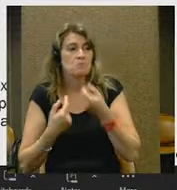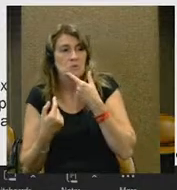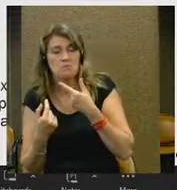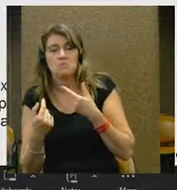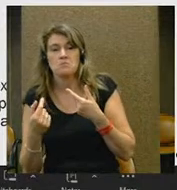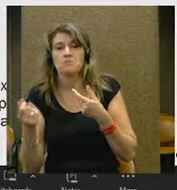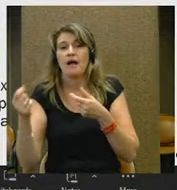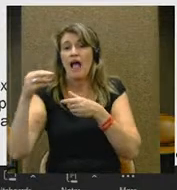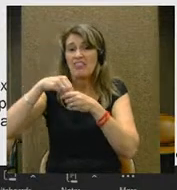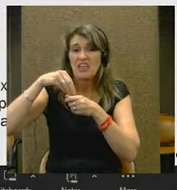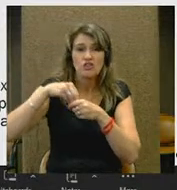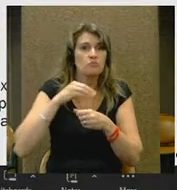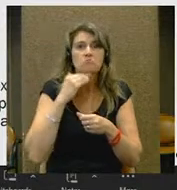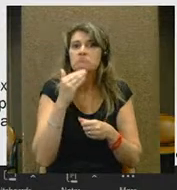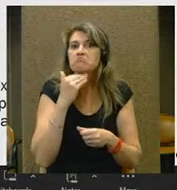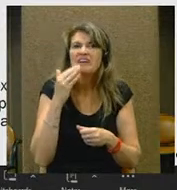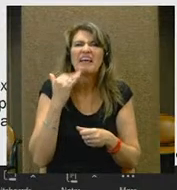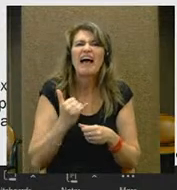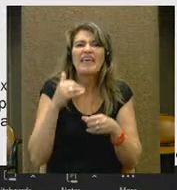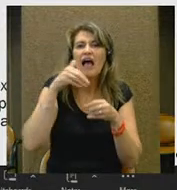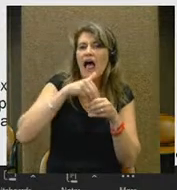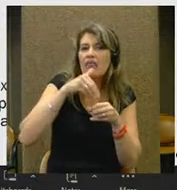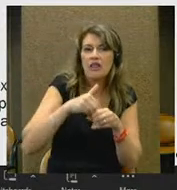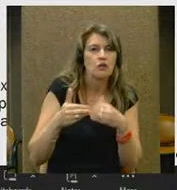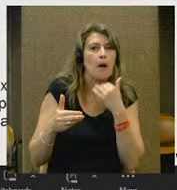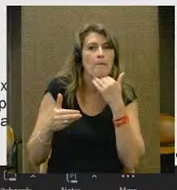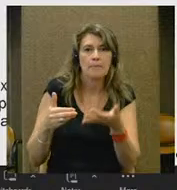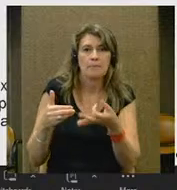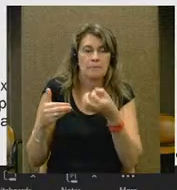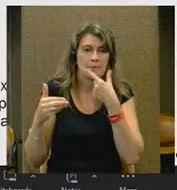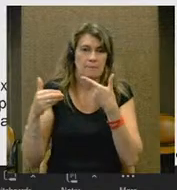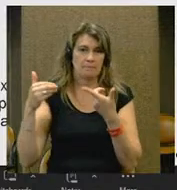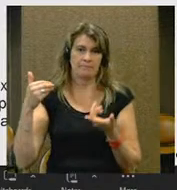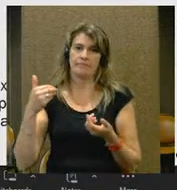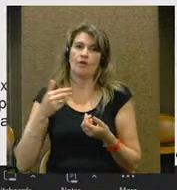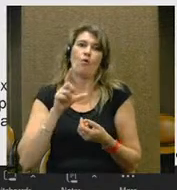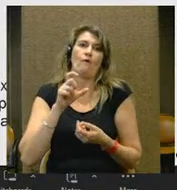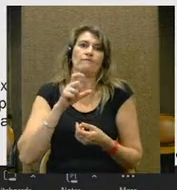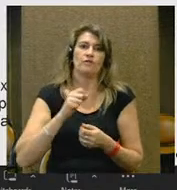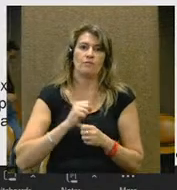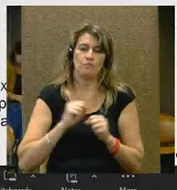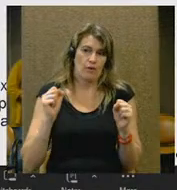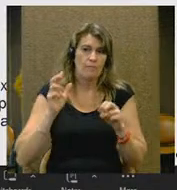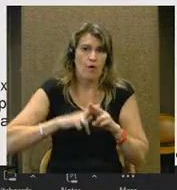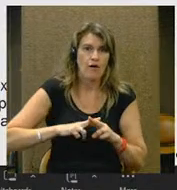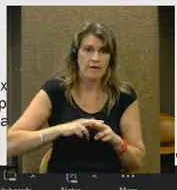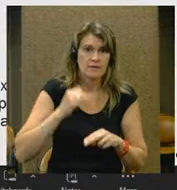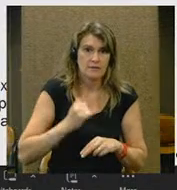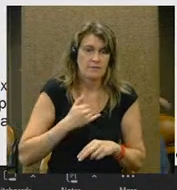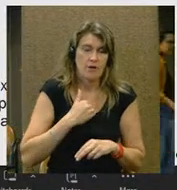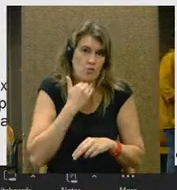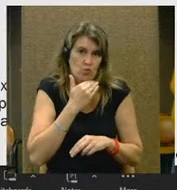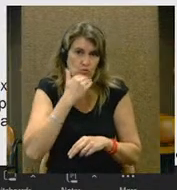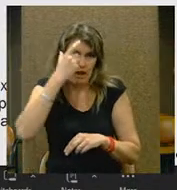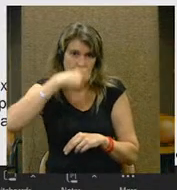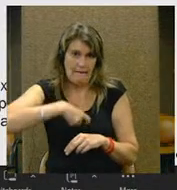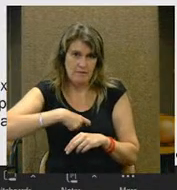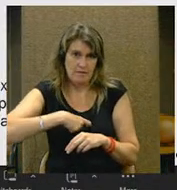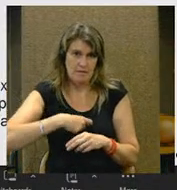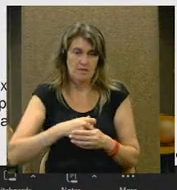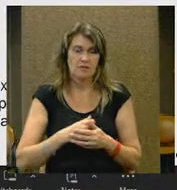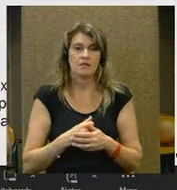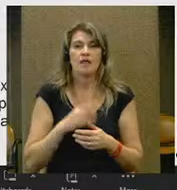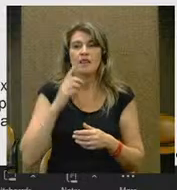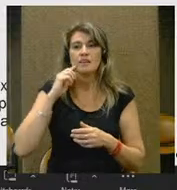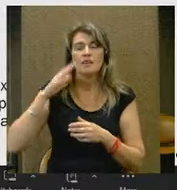were much more likely to overdose. But then over time, we saw that the production shifted away from